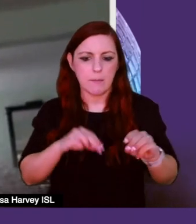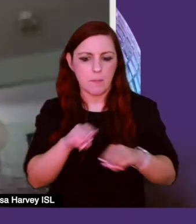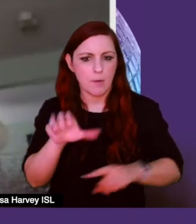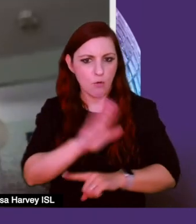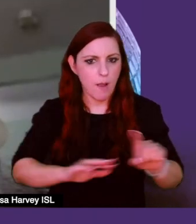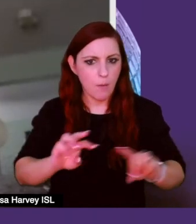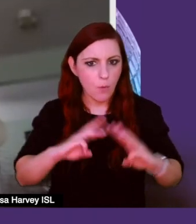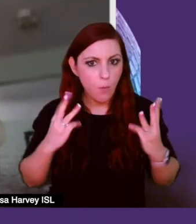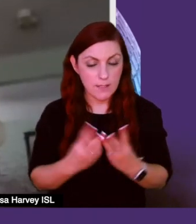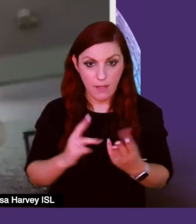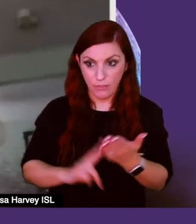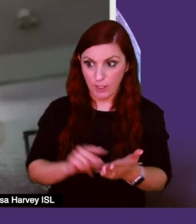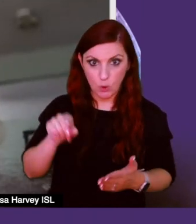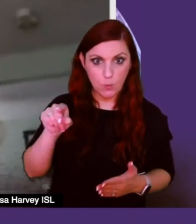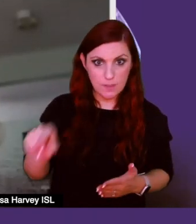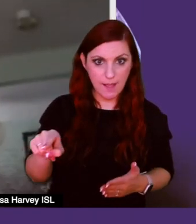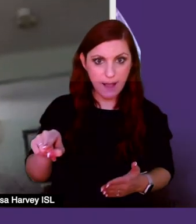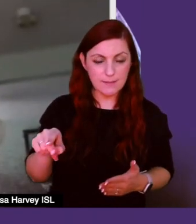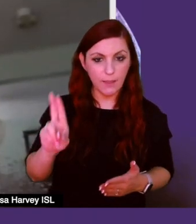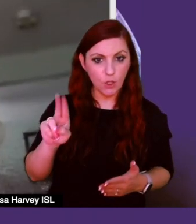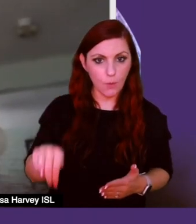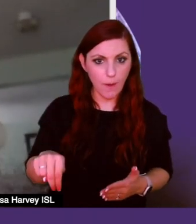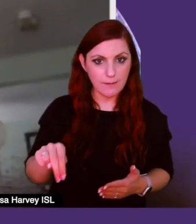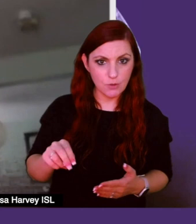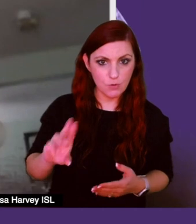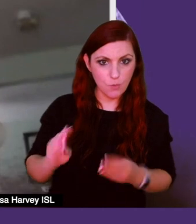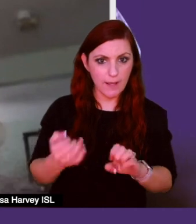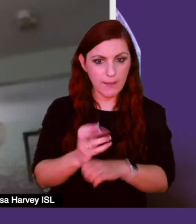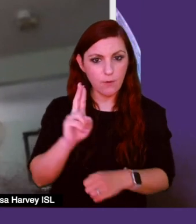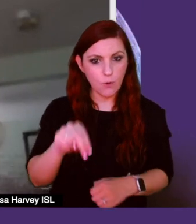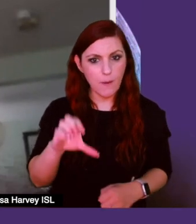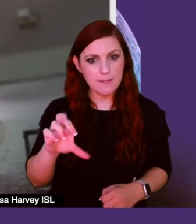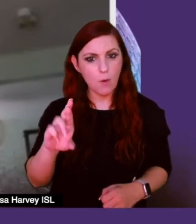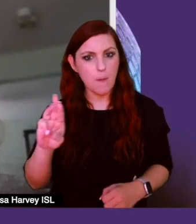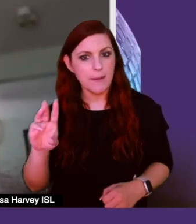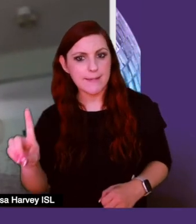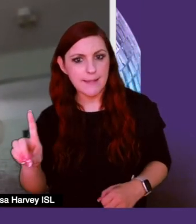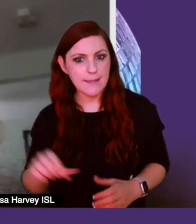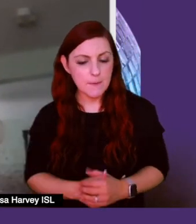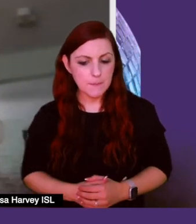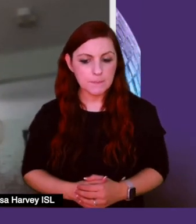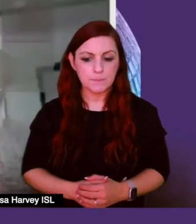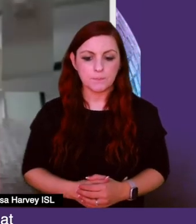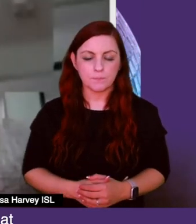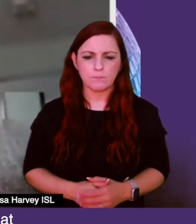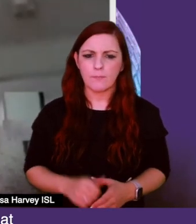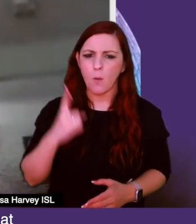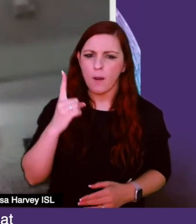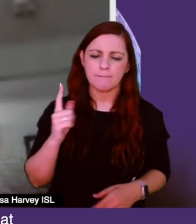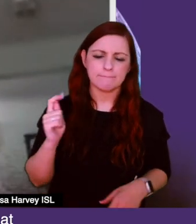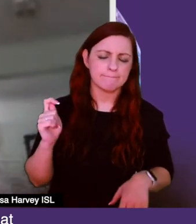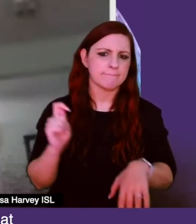world that induced the UN bring in the Convention on the Rights of Disabled People. One